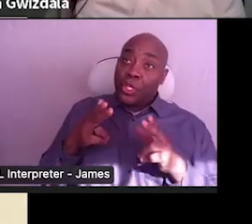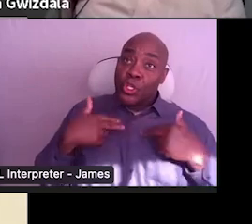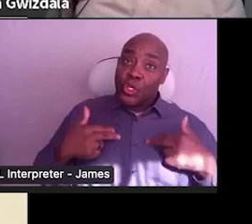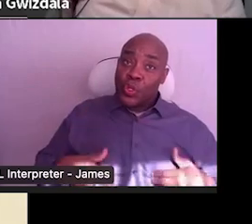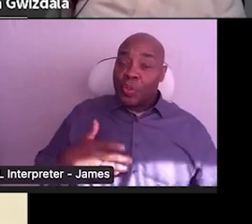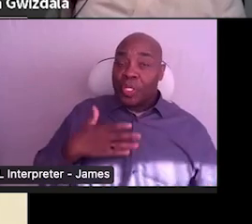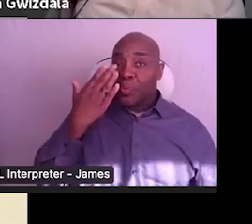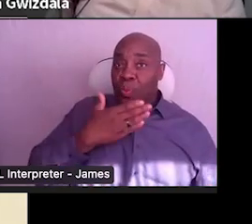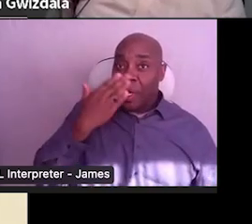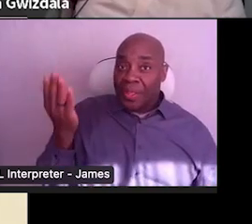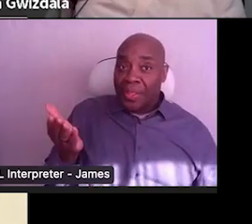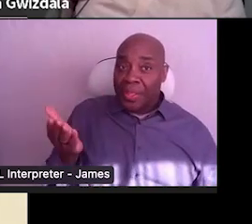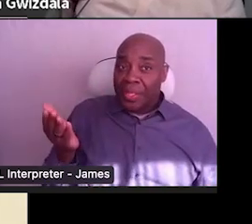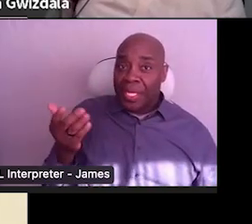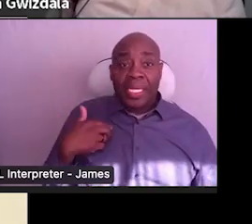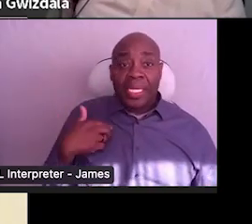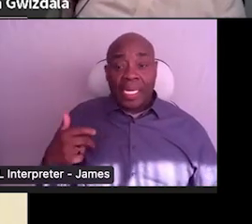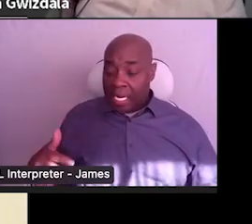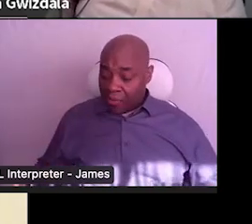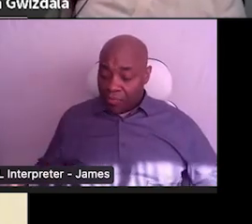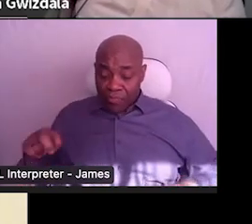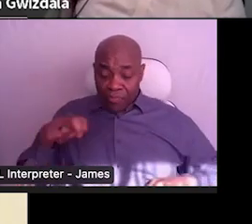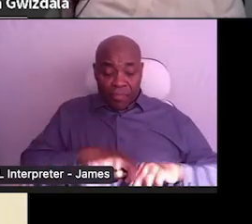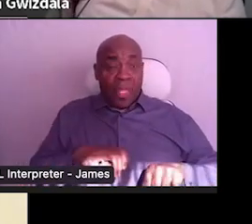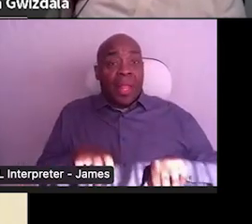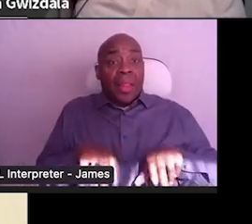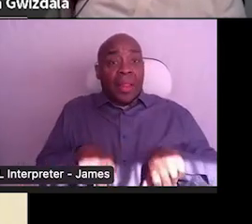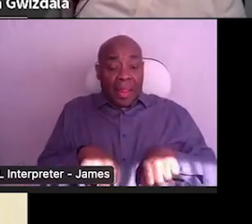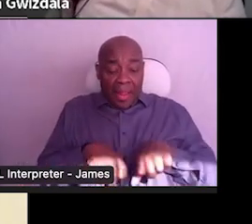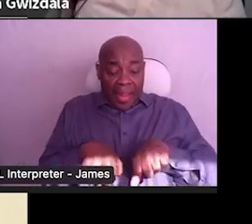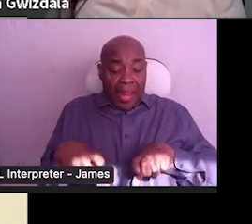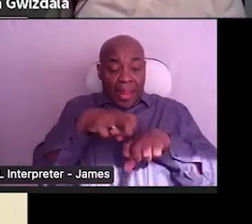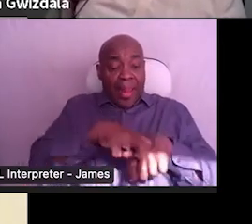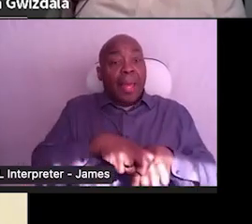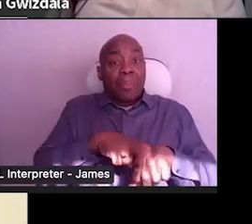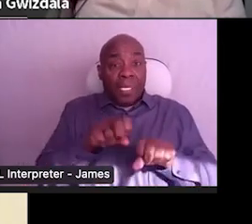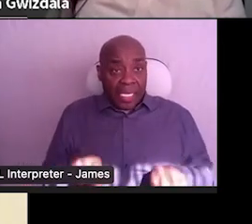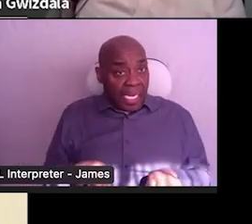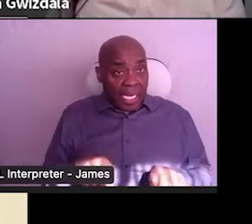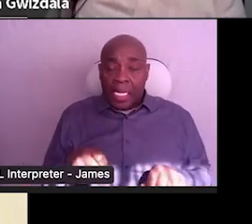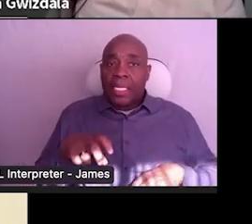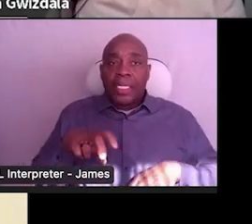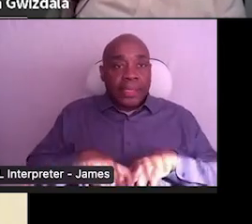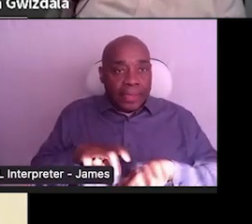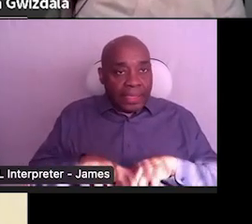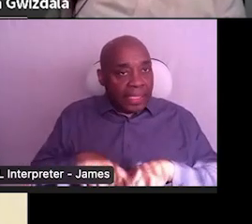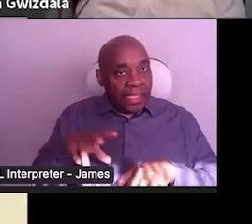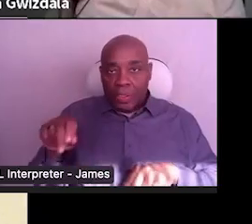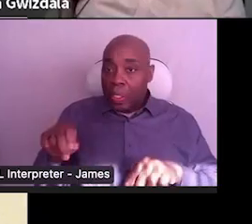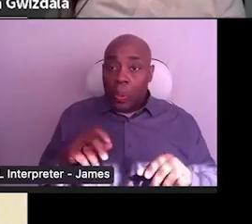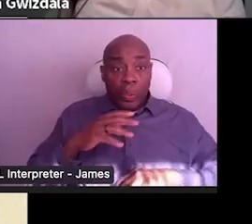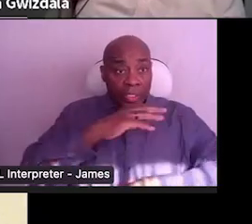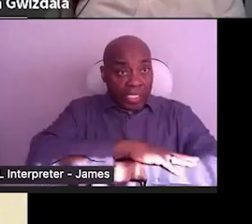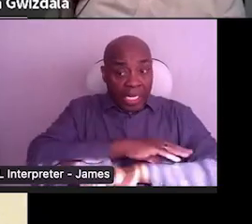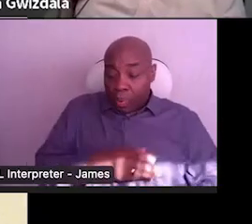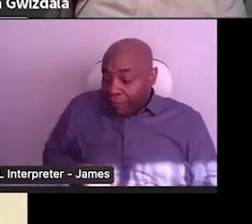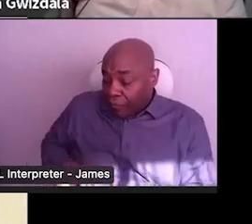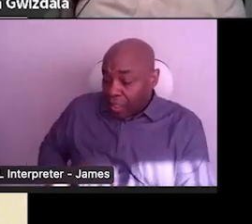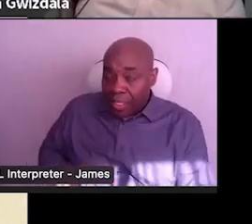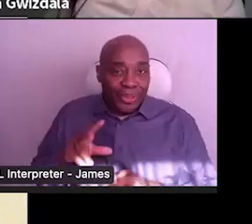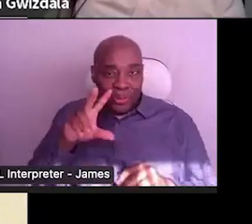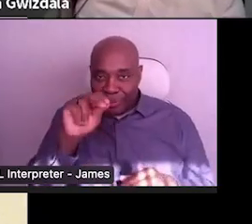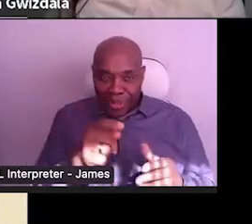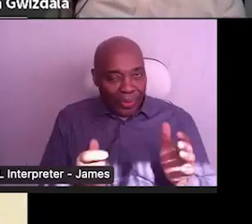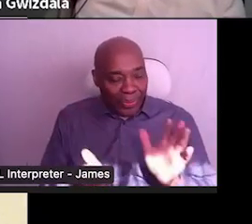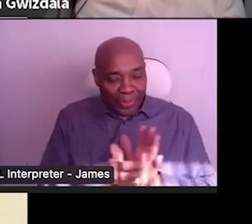and they're allowed to keep it on their lap, but the dog is not allowed to sit on the seat. It's not allowed to be fed from the